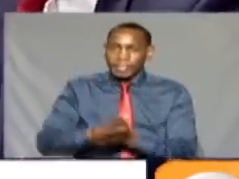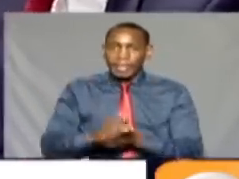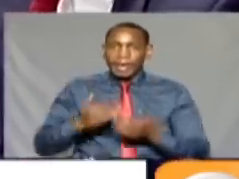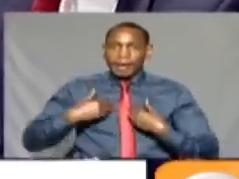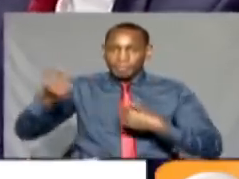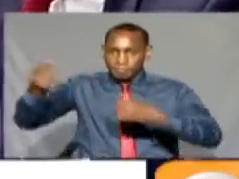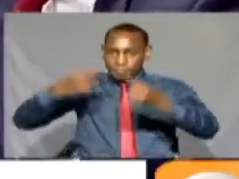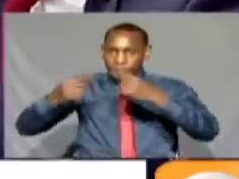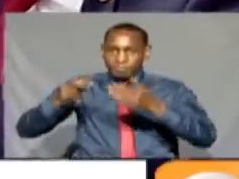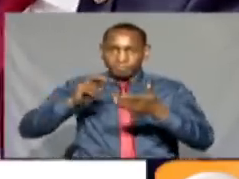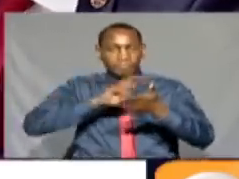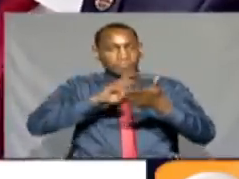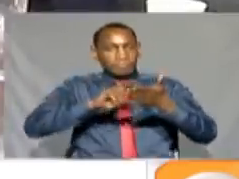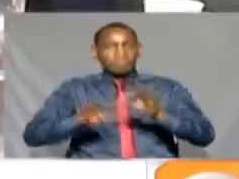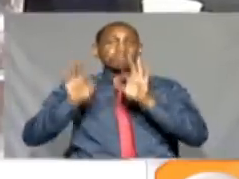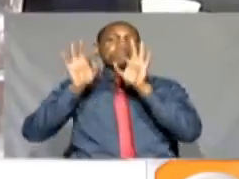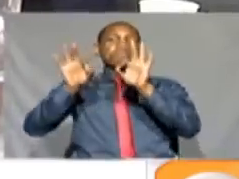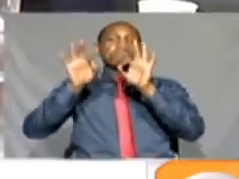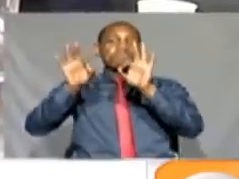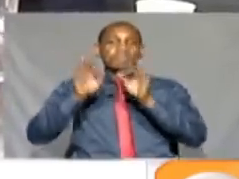SMS sound so cool.